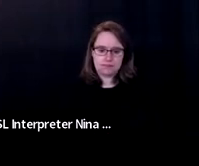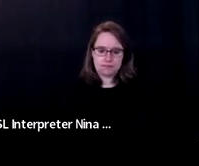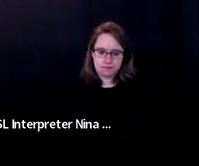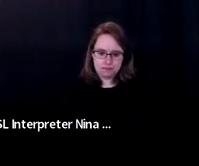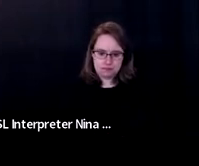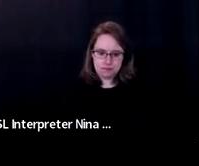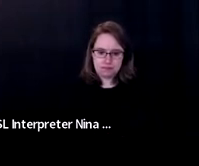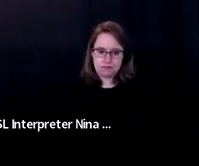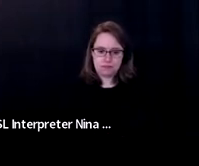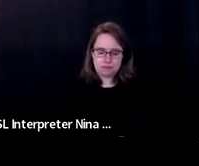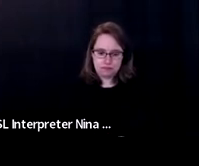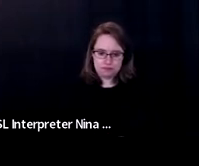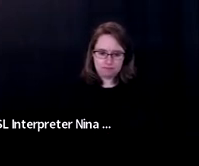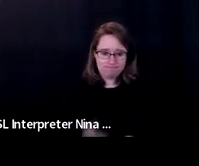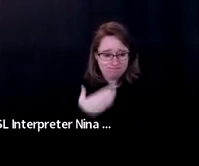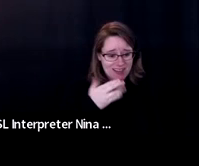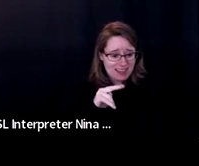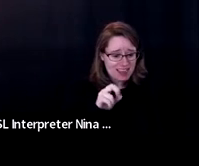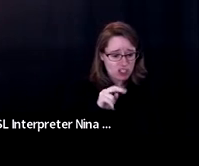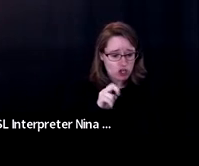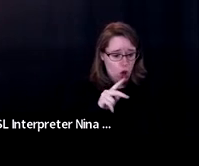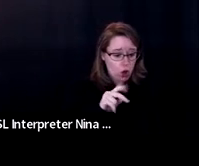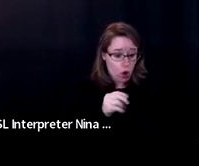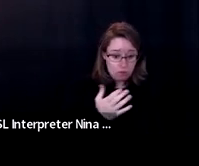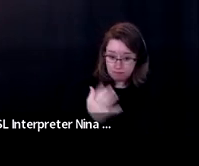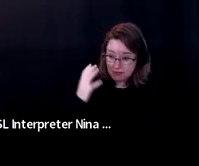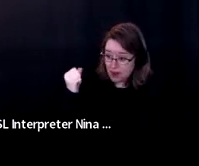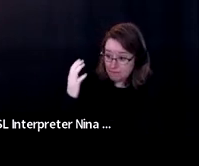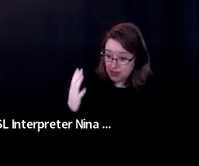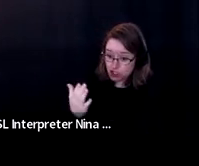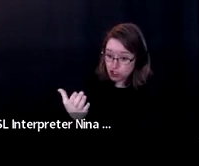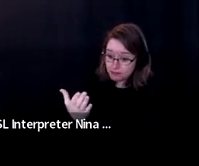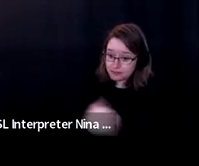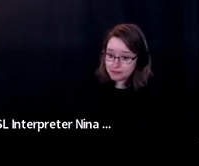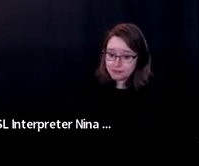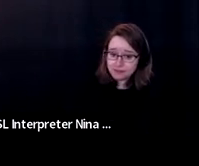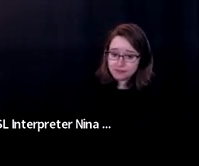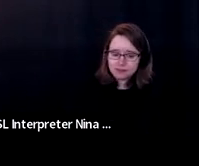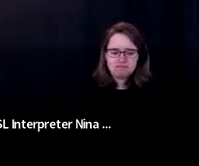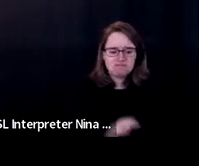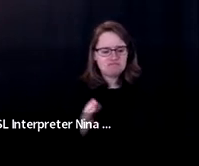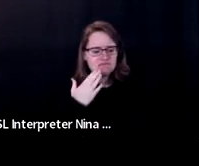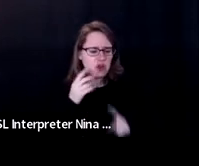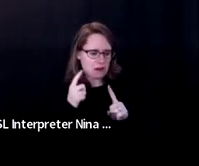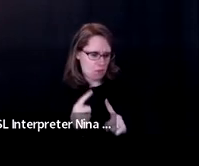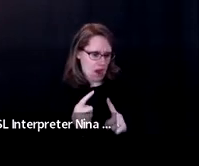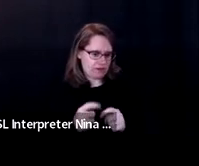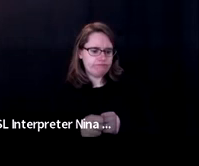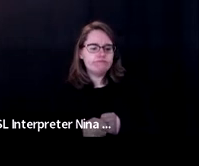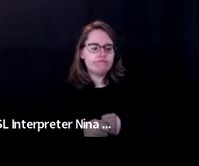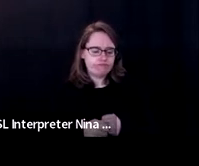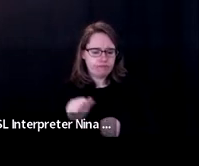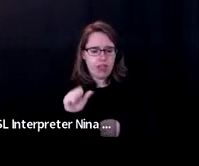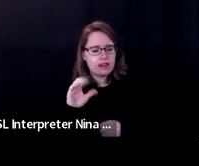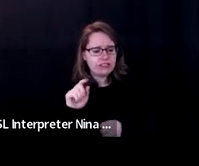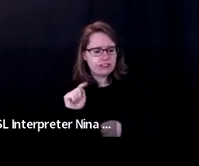Thanks, Nanoko. I'll go ahead, Commissioner, and then Commissioner Harpstead after that. I think that's a great point. And one of the things that Nanoko and Scott and I talked about in our group was the idea